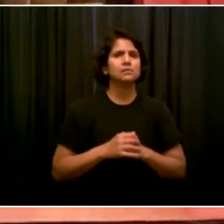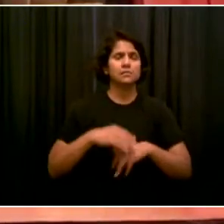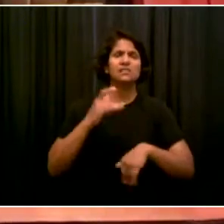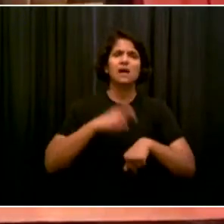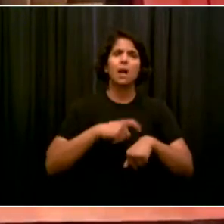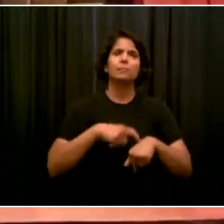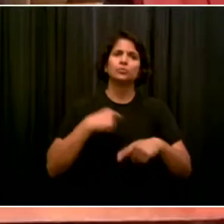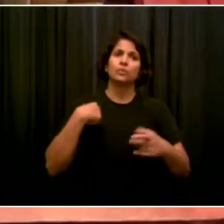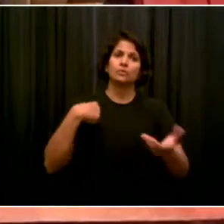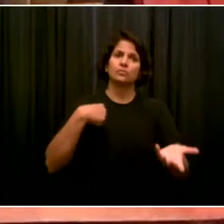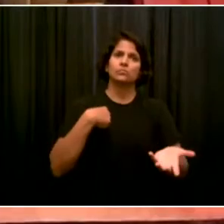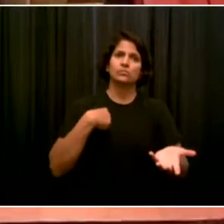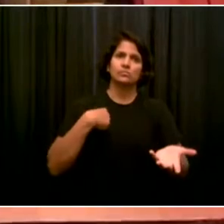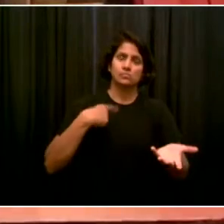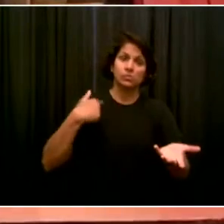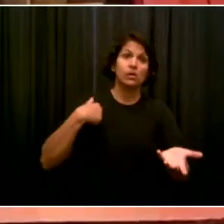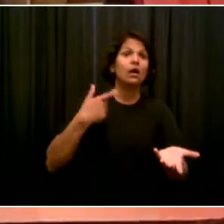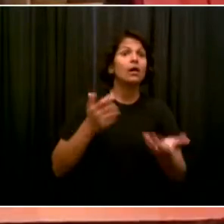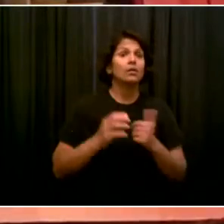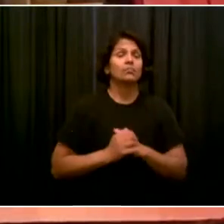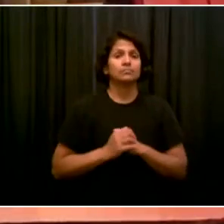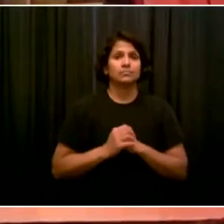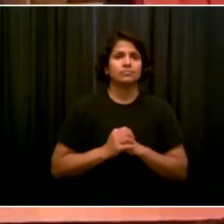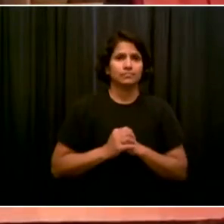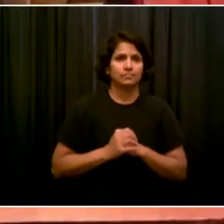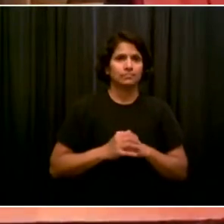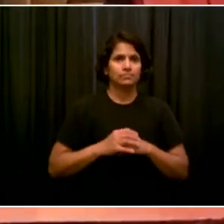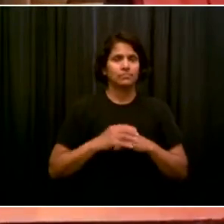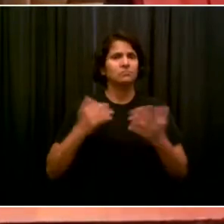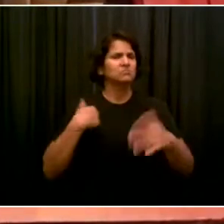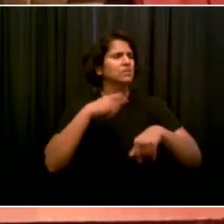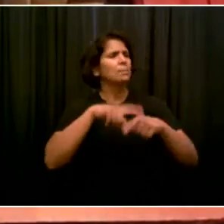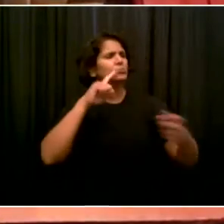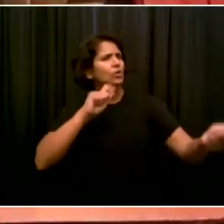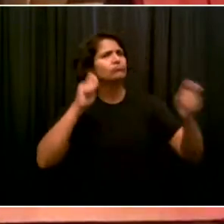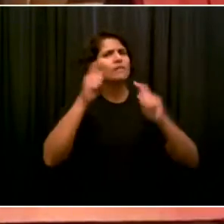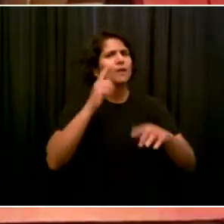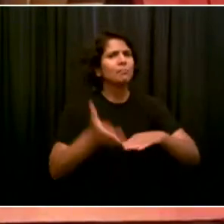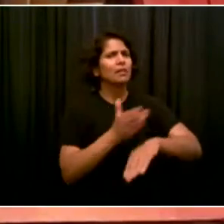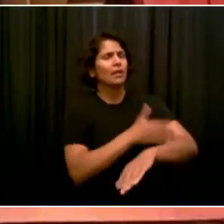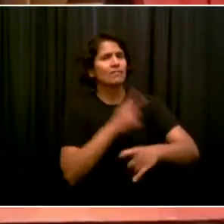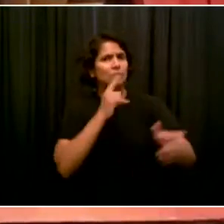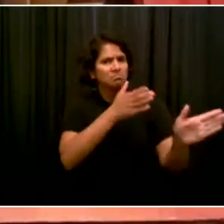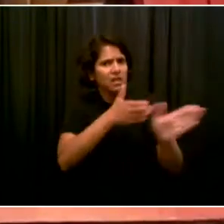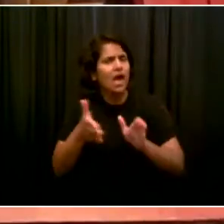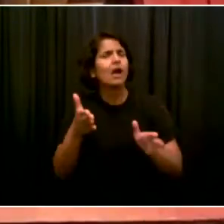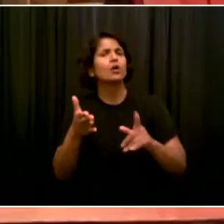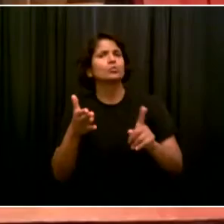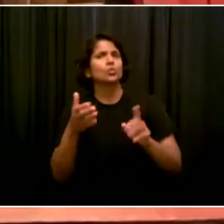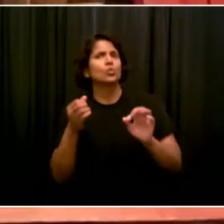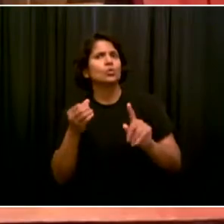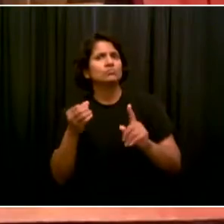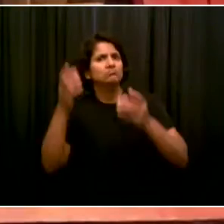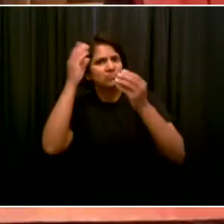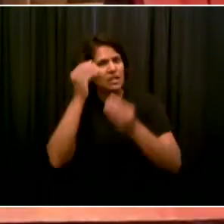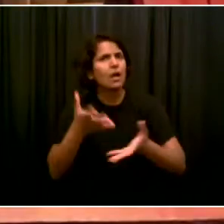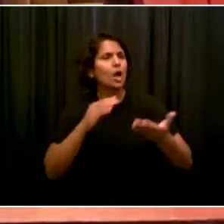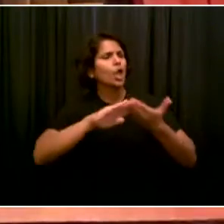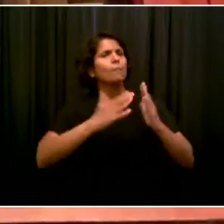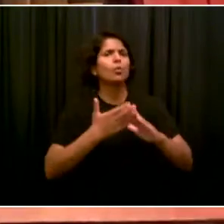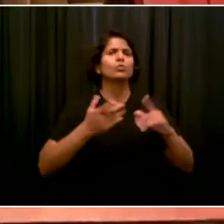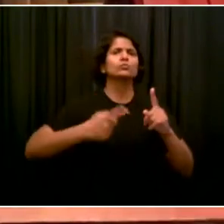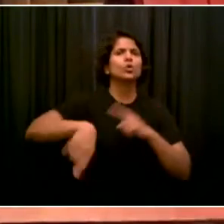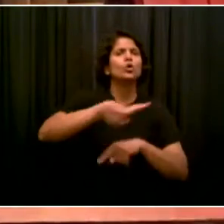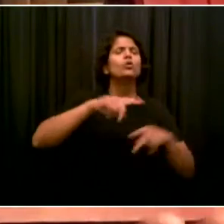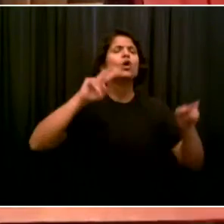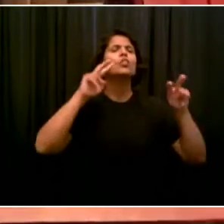new course will afford the community to really look through how to address the entire